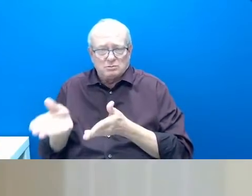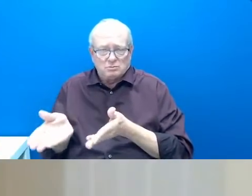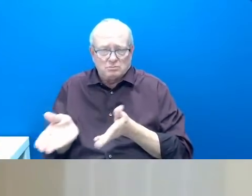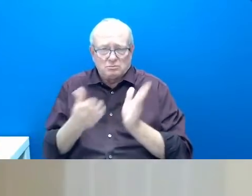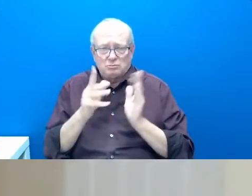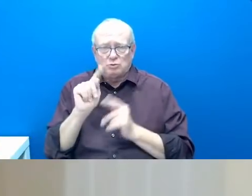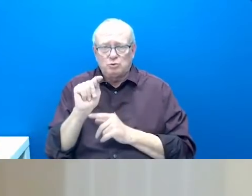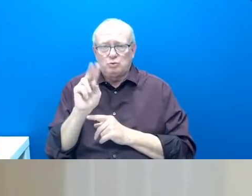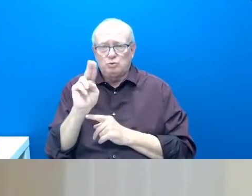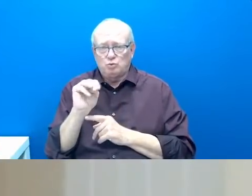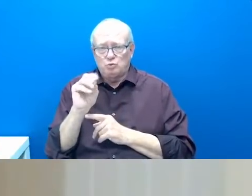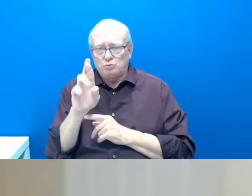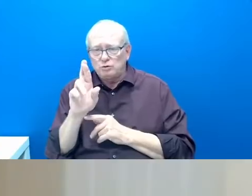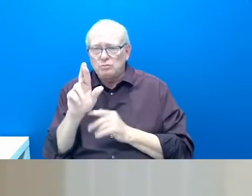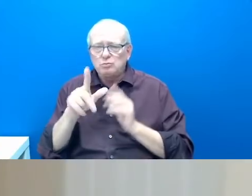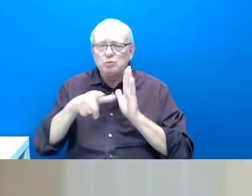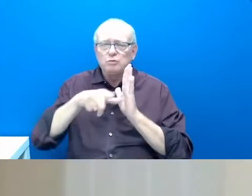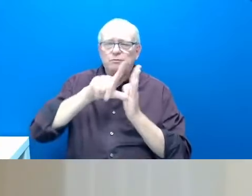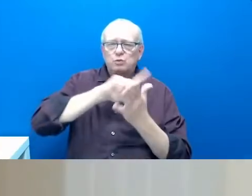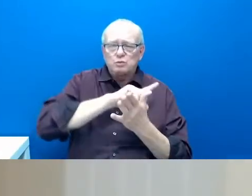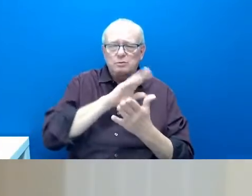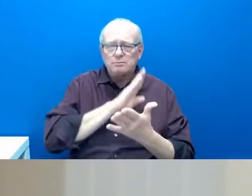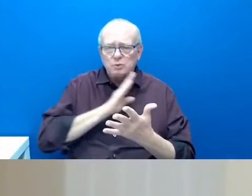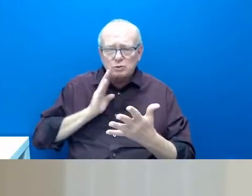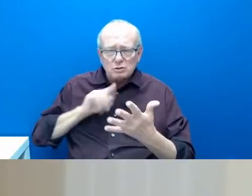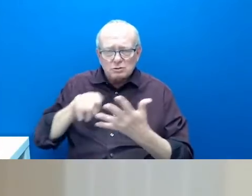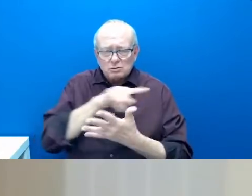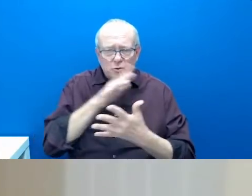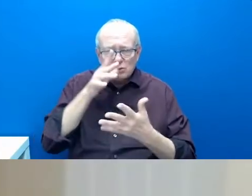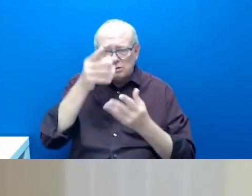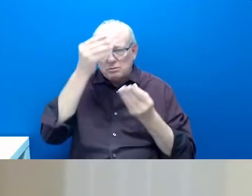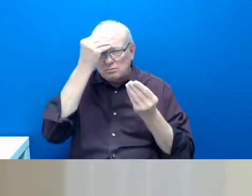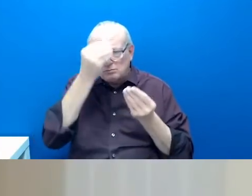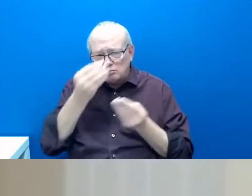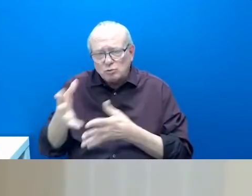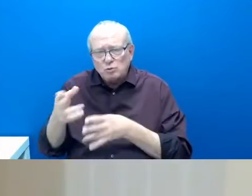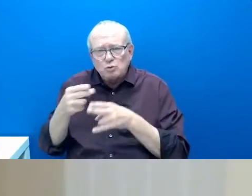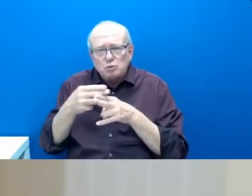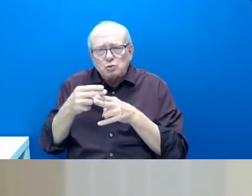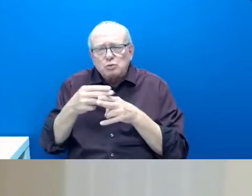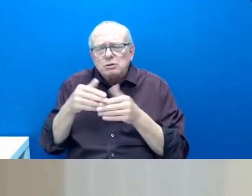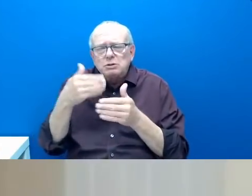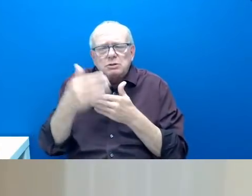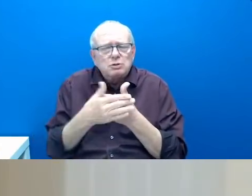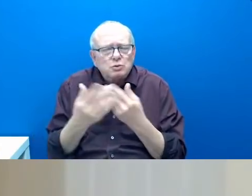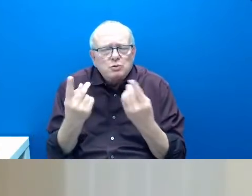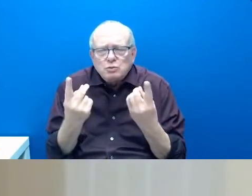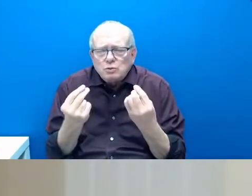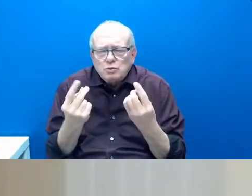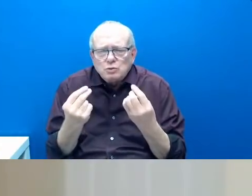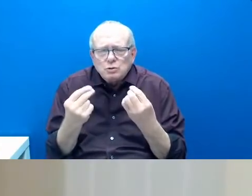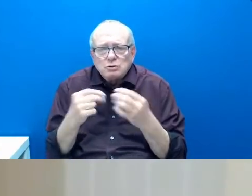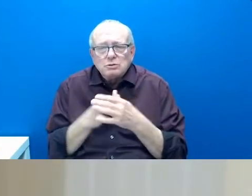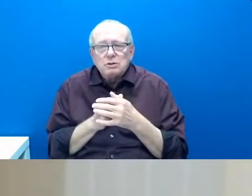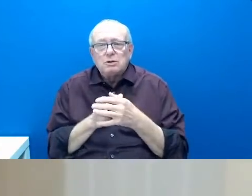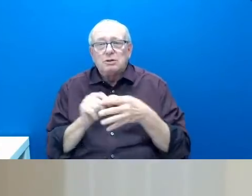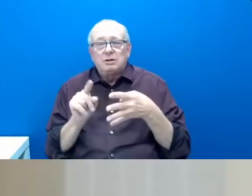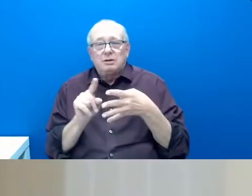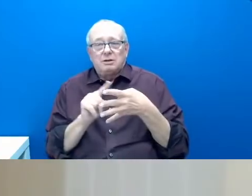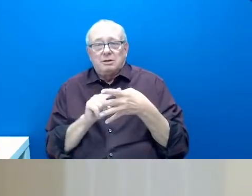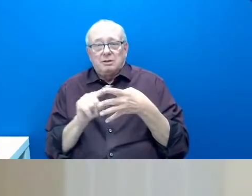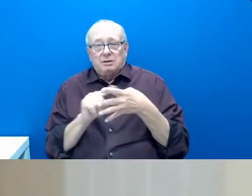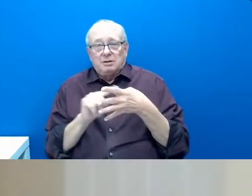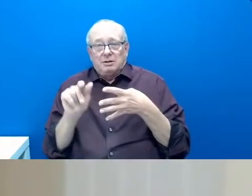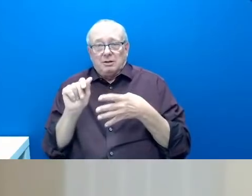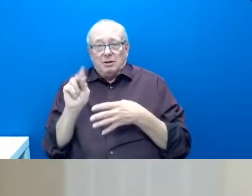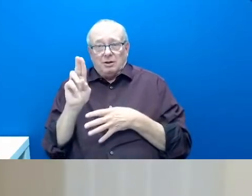then they'll get back to me on what the next steps would be. In the beginning of August, I